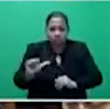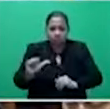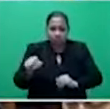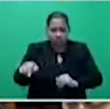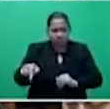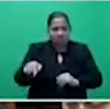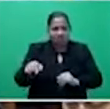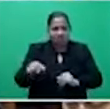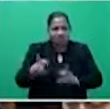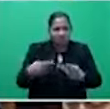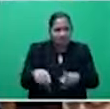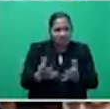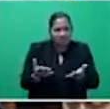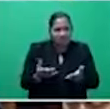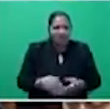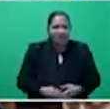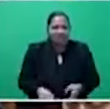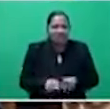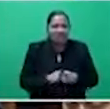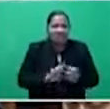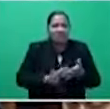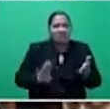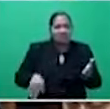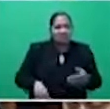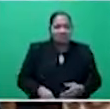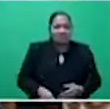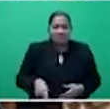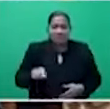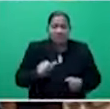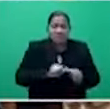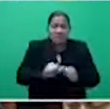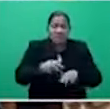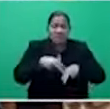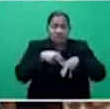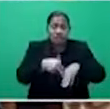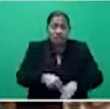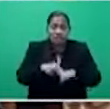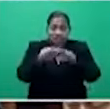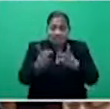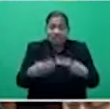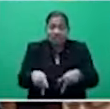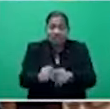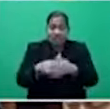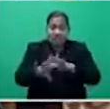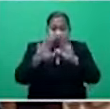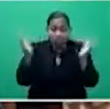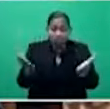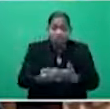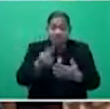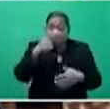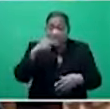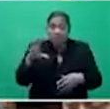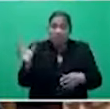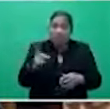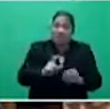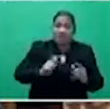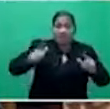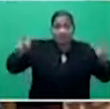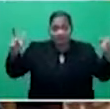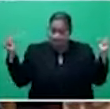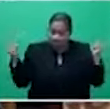Exclusivity. Cloud Break is one of the best surfing waves in the world. There's apparently only 2 places in the world like that. People come from far and wide.